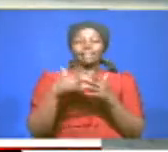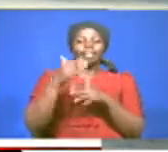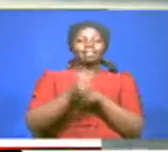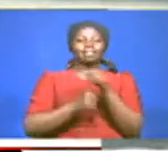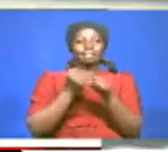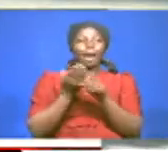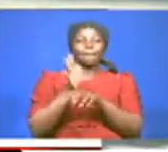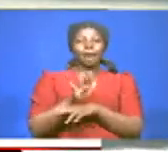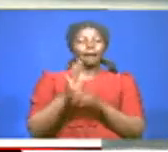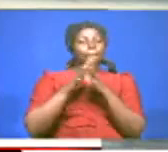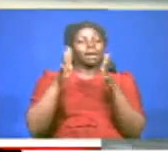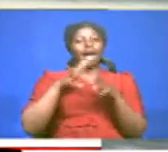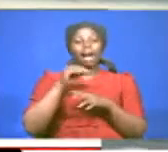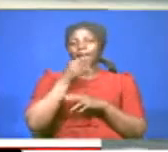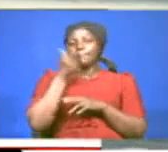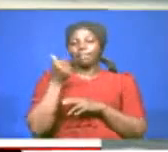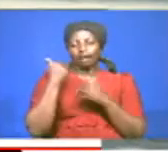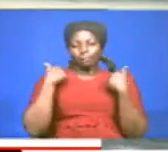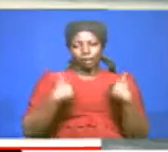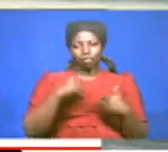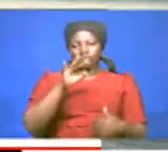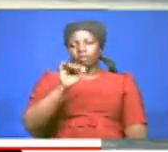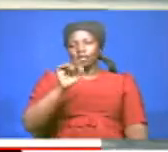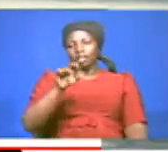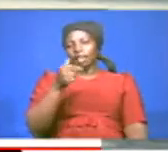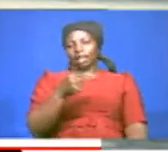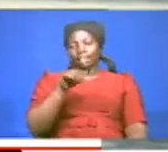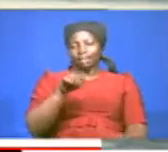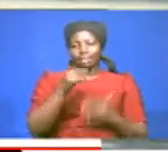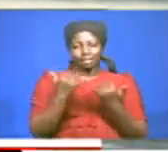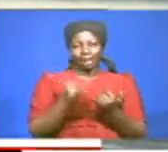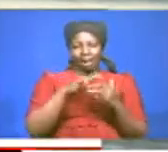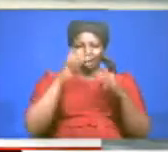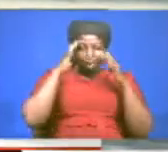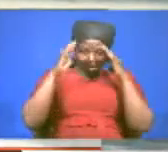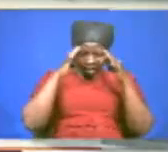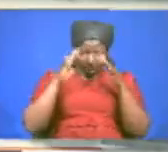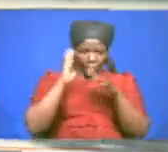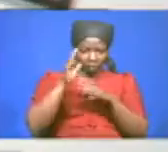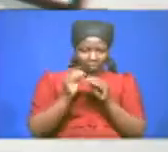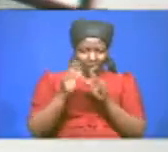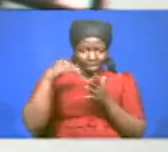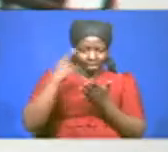and better. My name is Yusuf Farah. This has been Young and Industrious. I'll catch you next year.